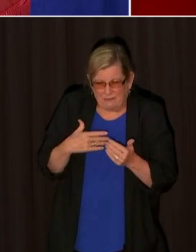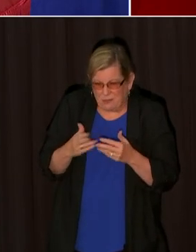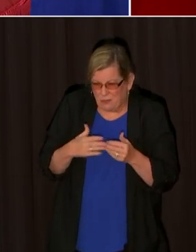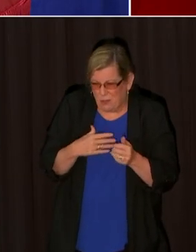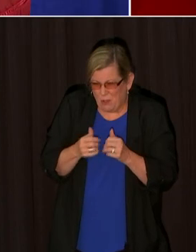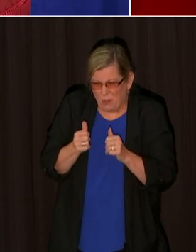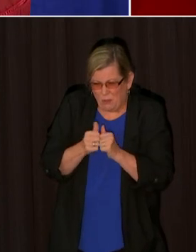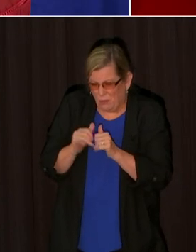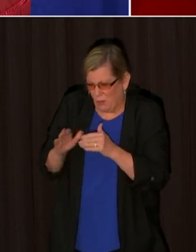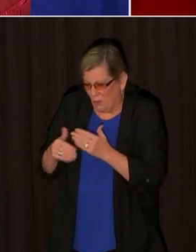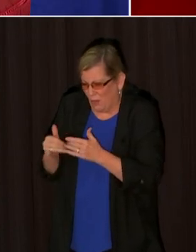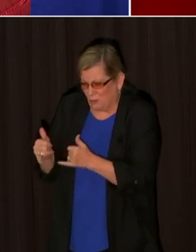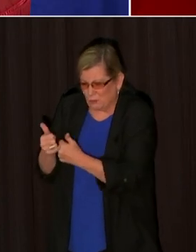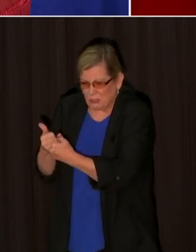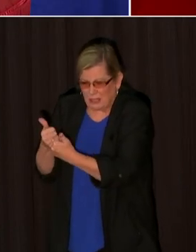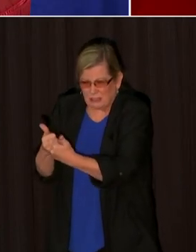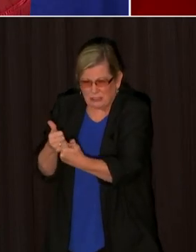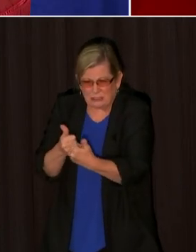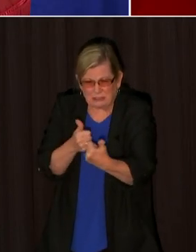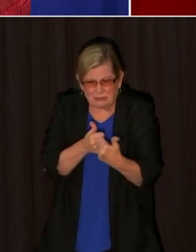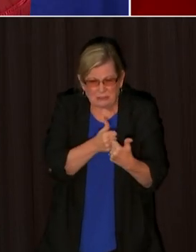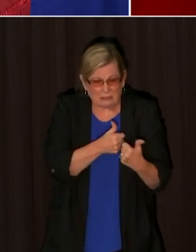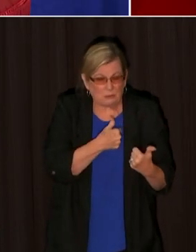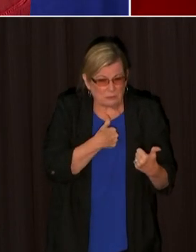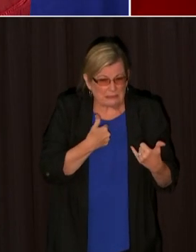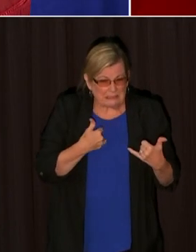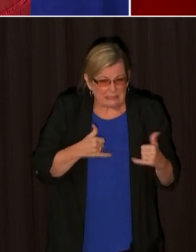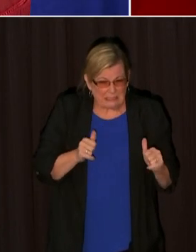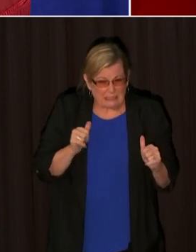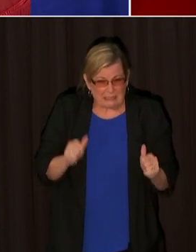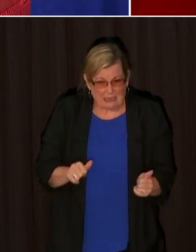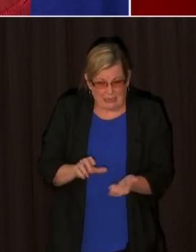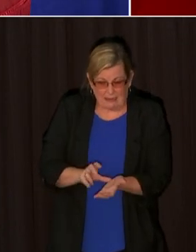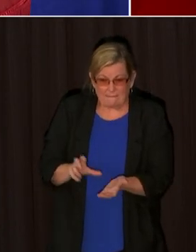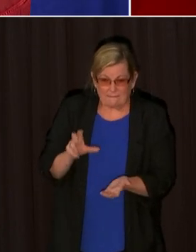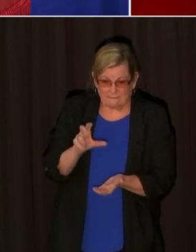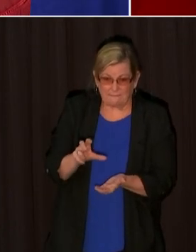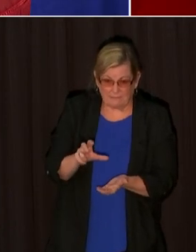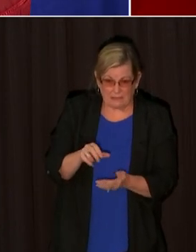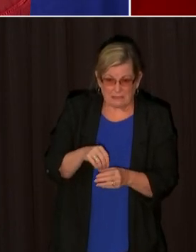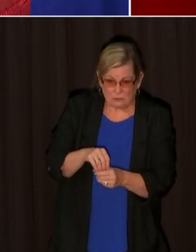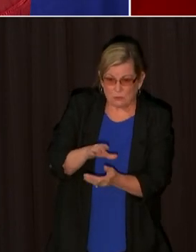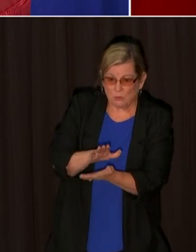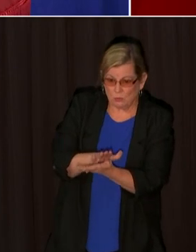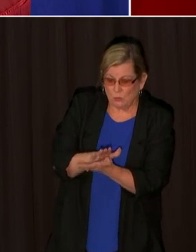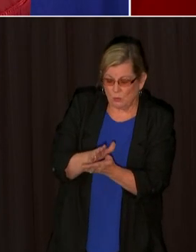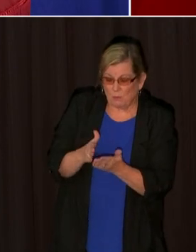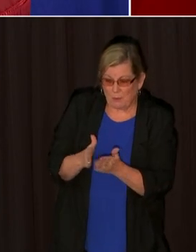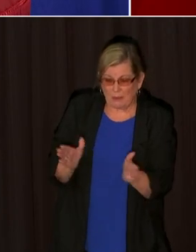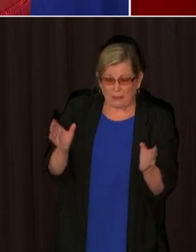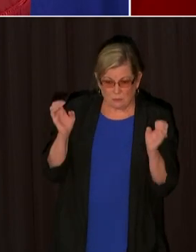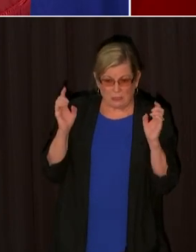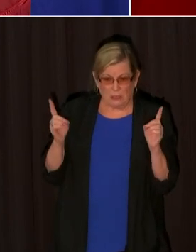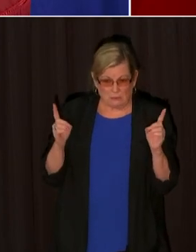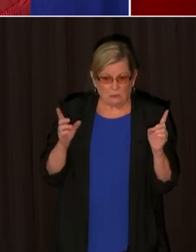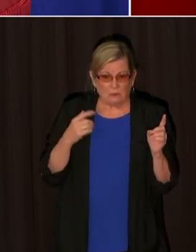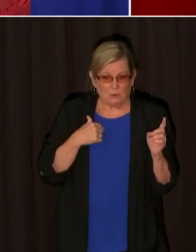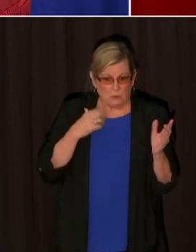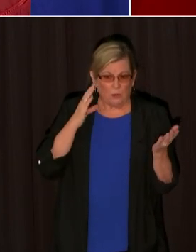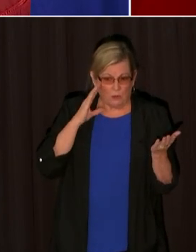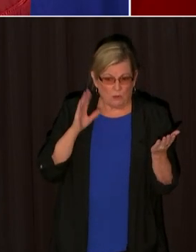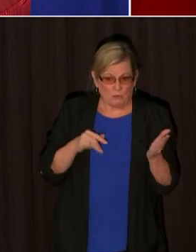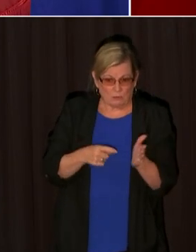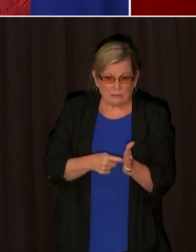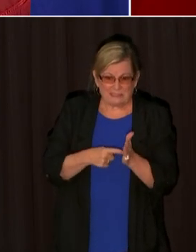challenges, able to robustly invest in public education, which we know is going to take a lot more to